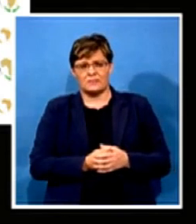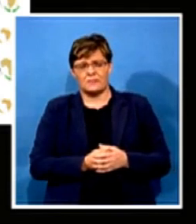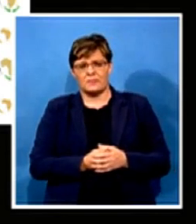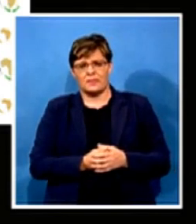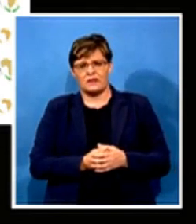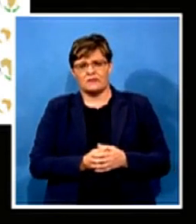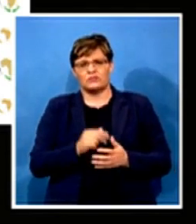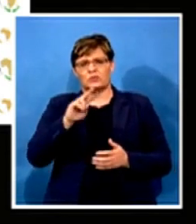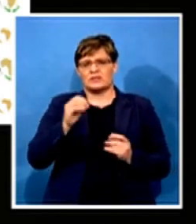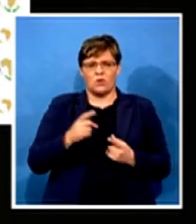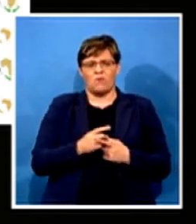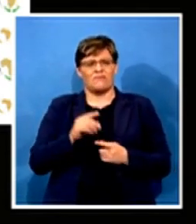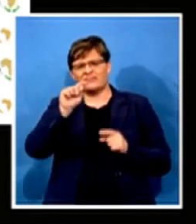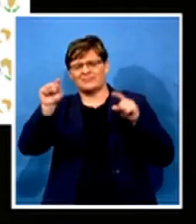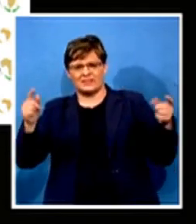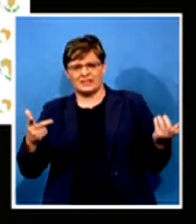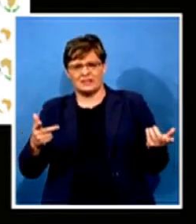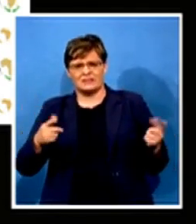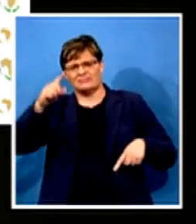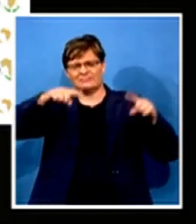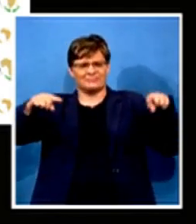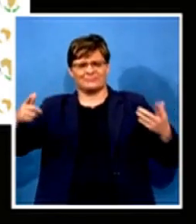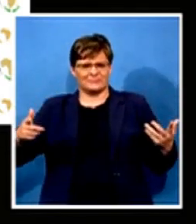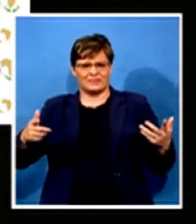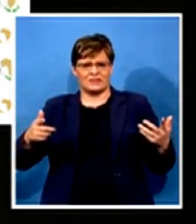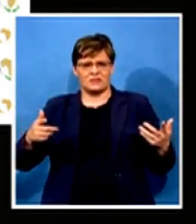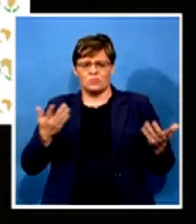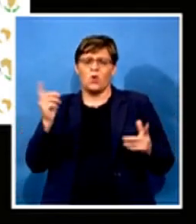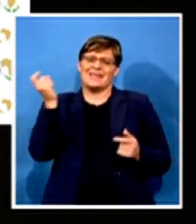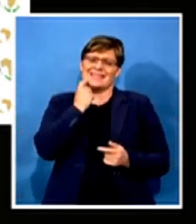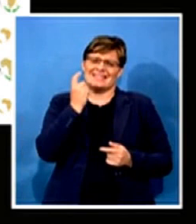to be much easier to deploy